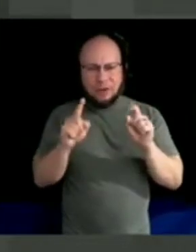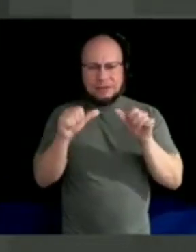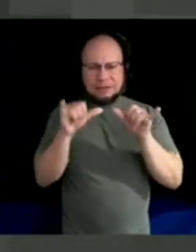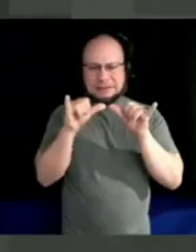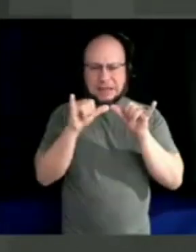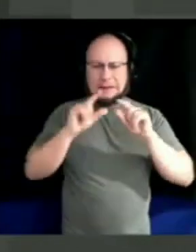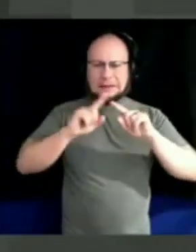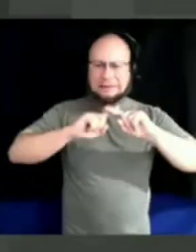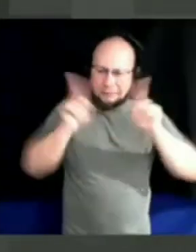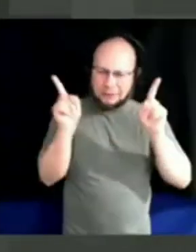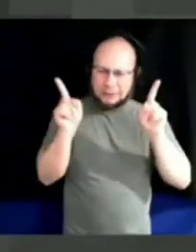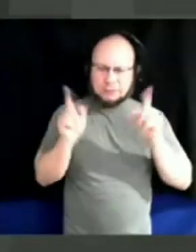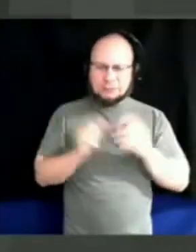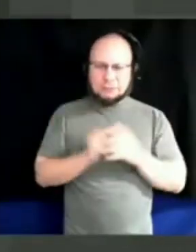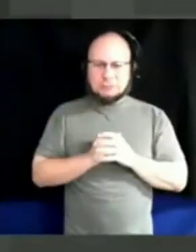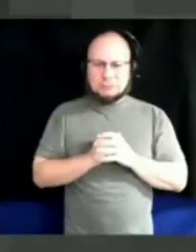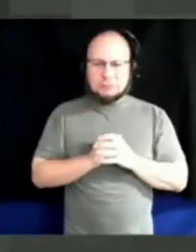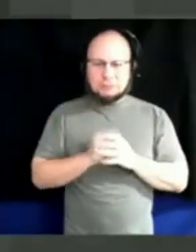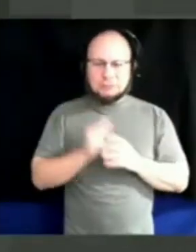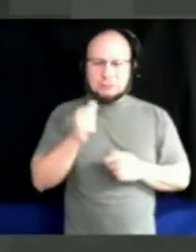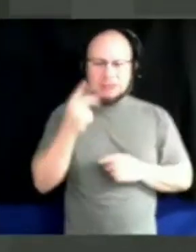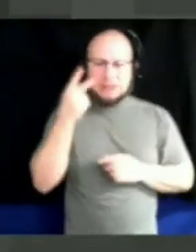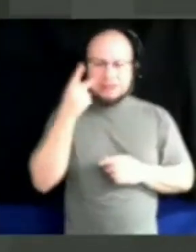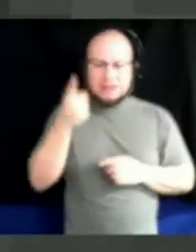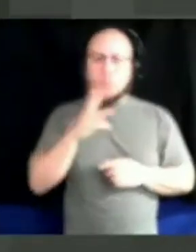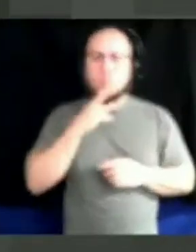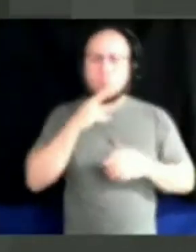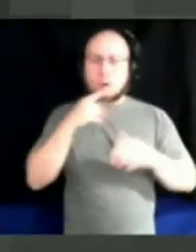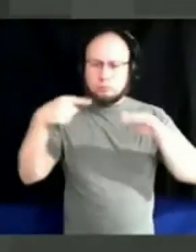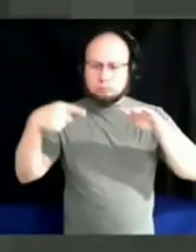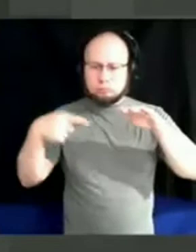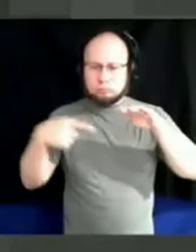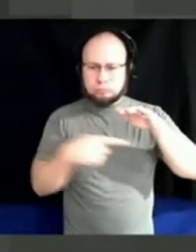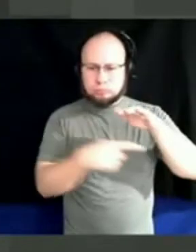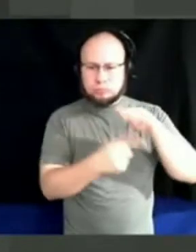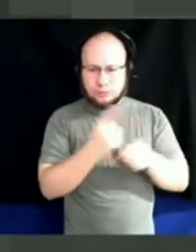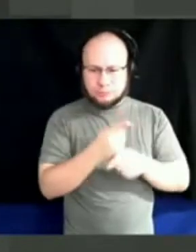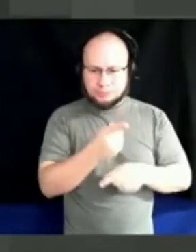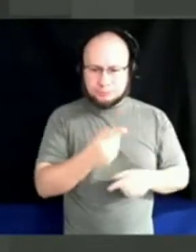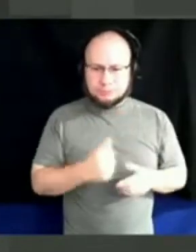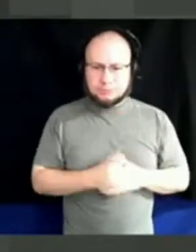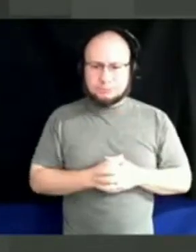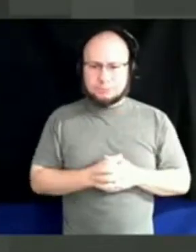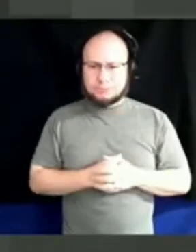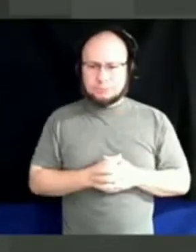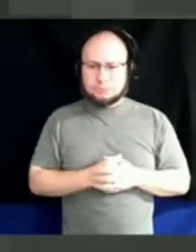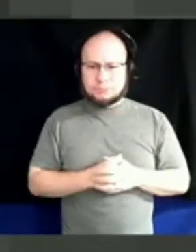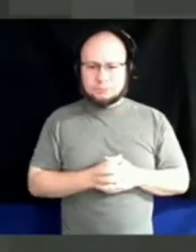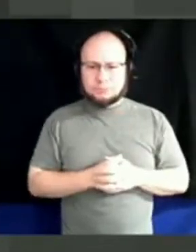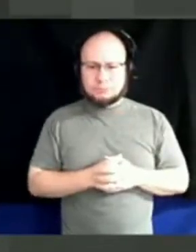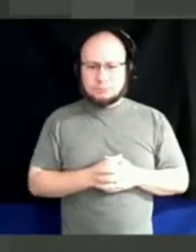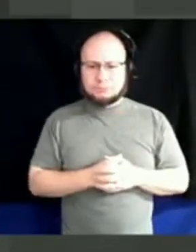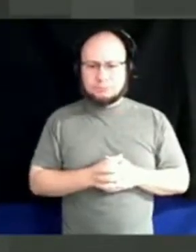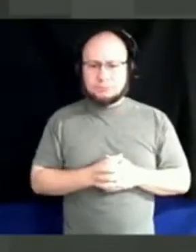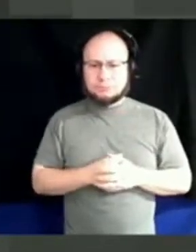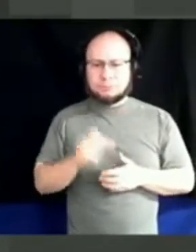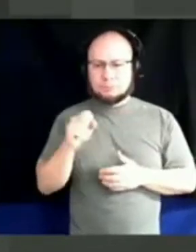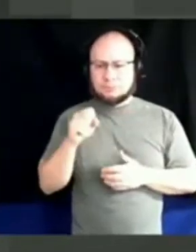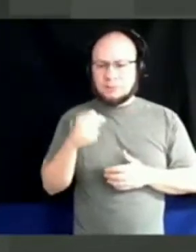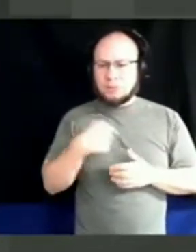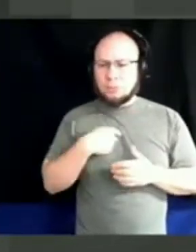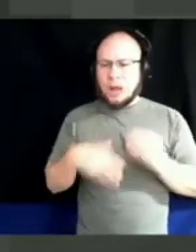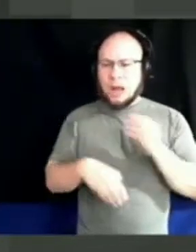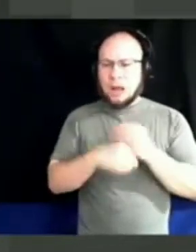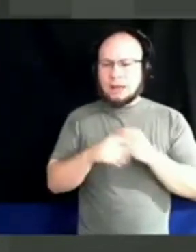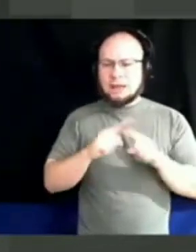even here, you can see that there's some water underground. Yes, so we actually added something we call local water levels. So